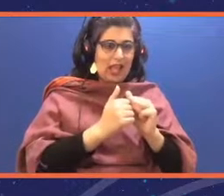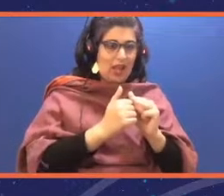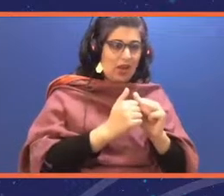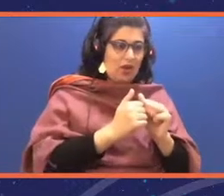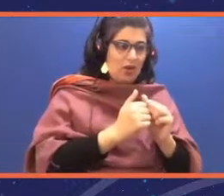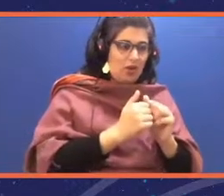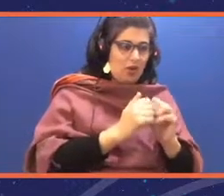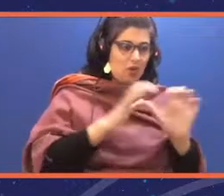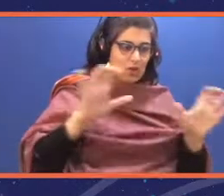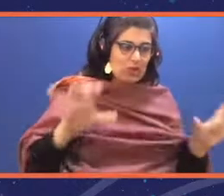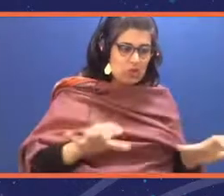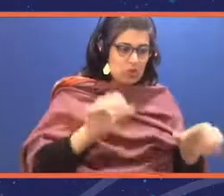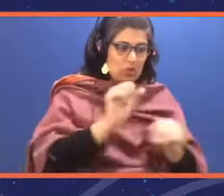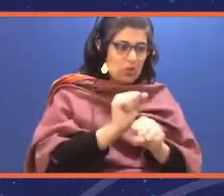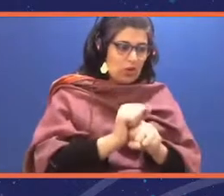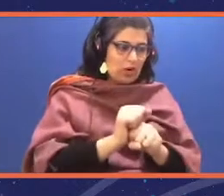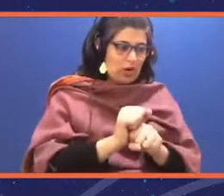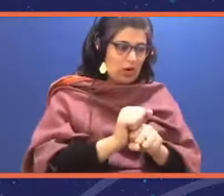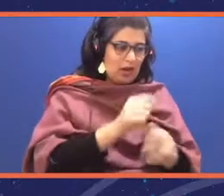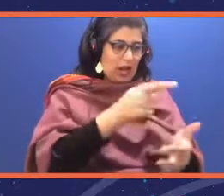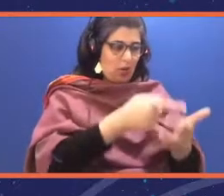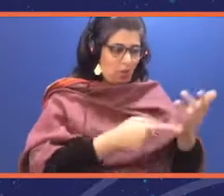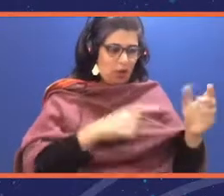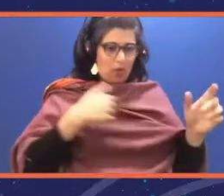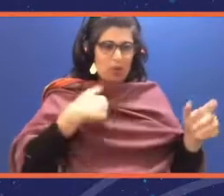that at the core of